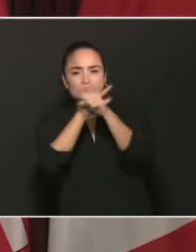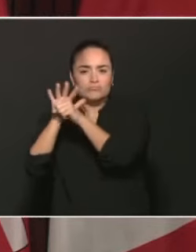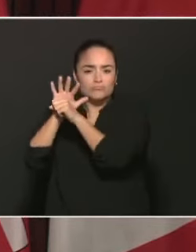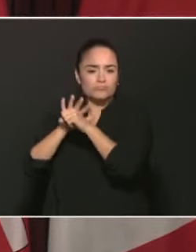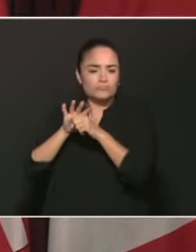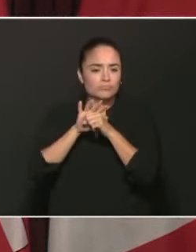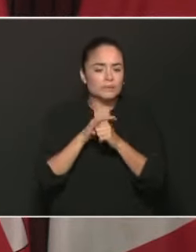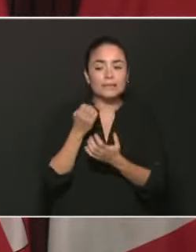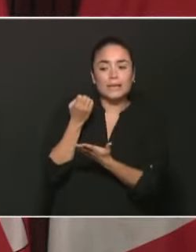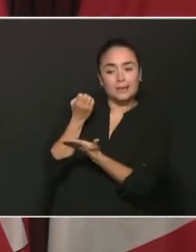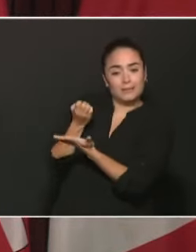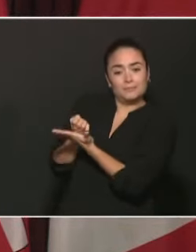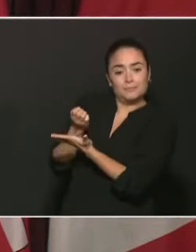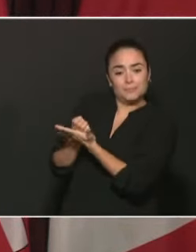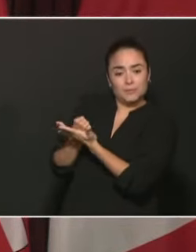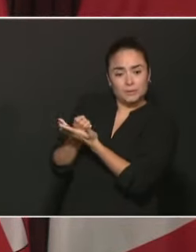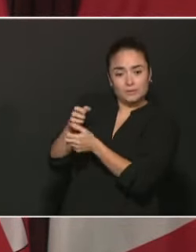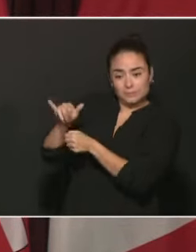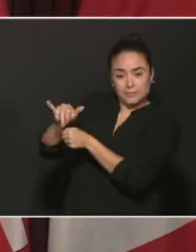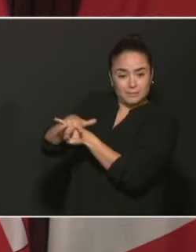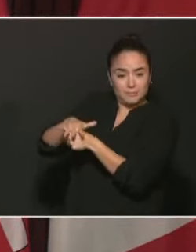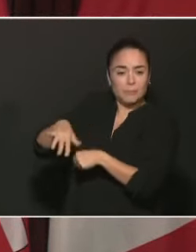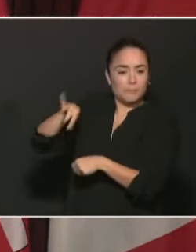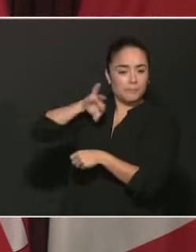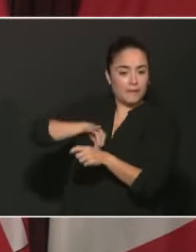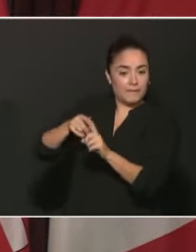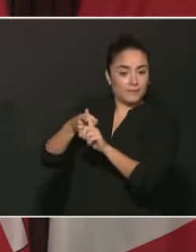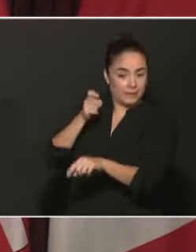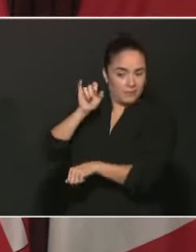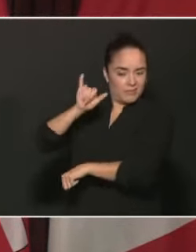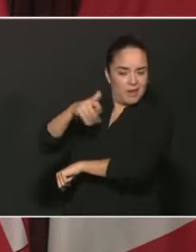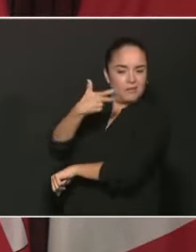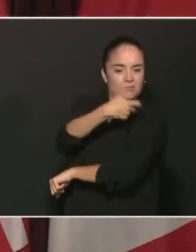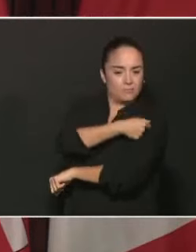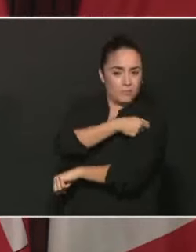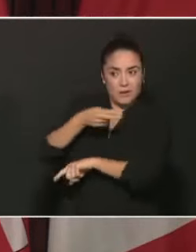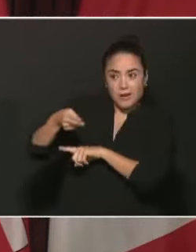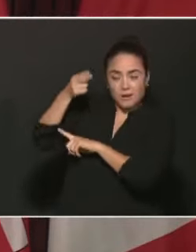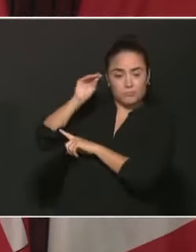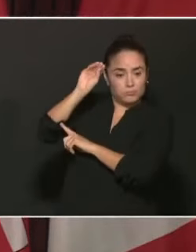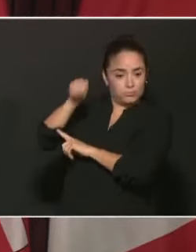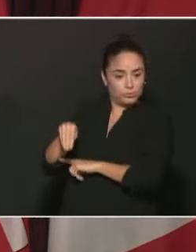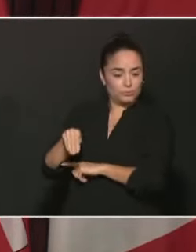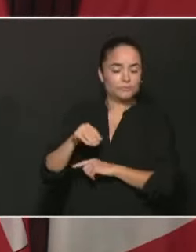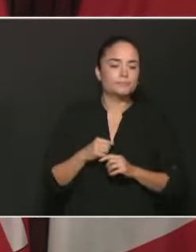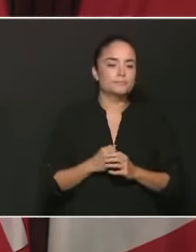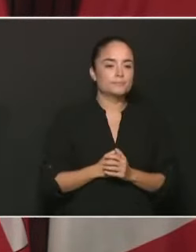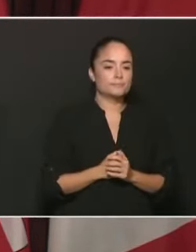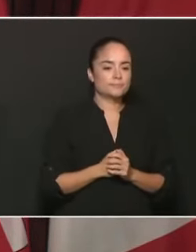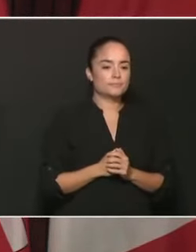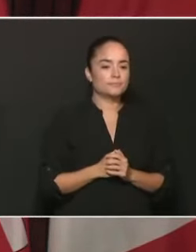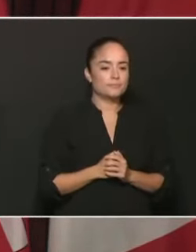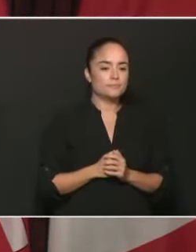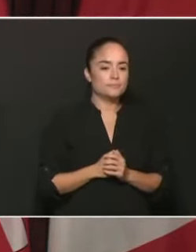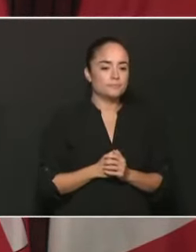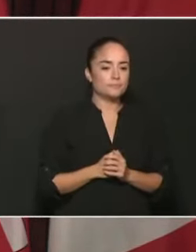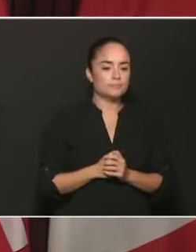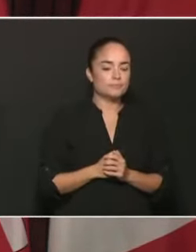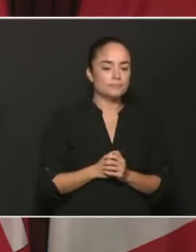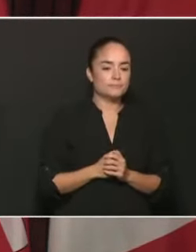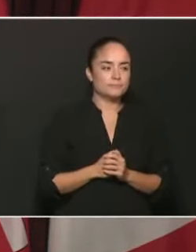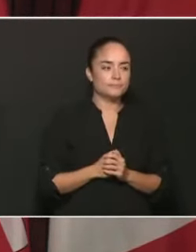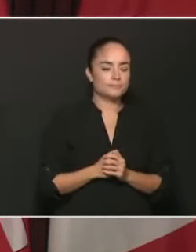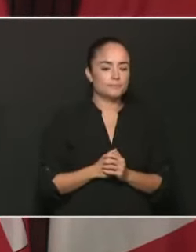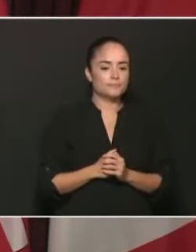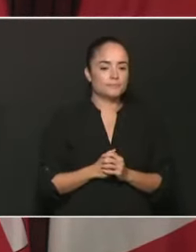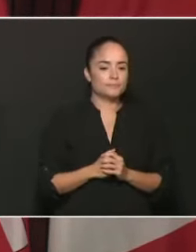prosper and benefit from high levels of immunization. Next question. Your next question comes from Matthew Bingley